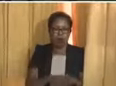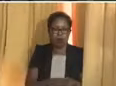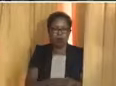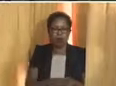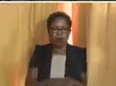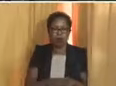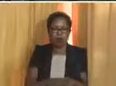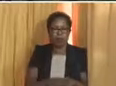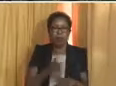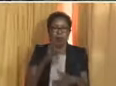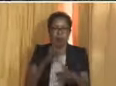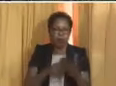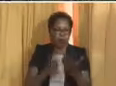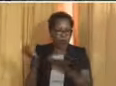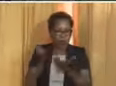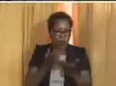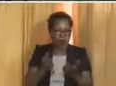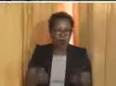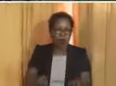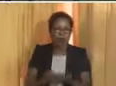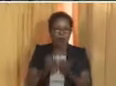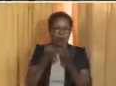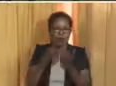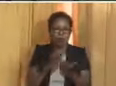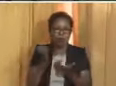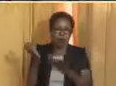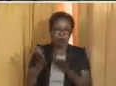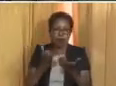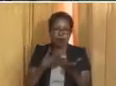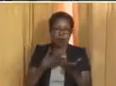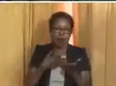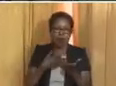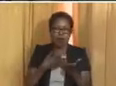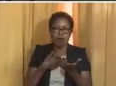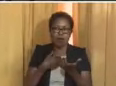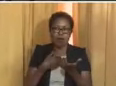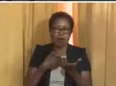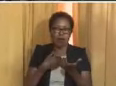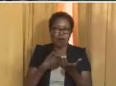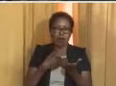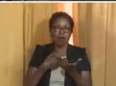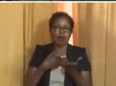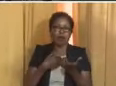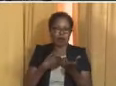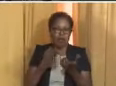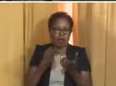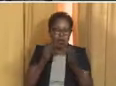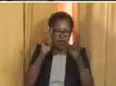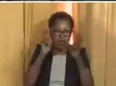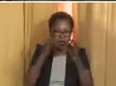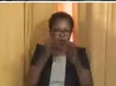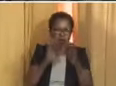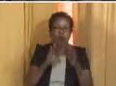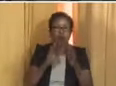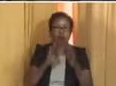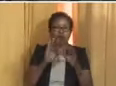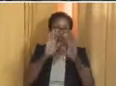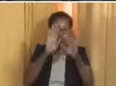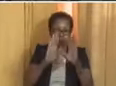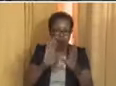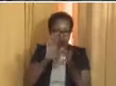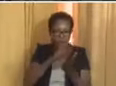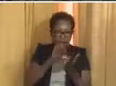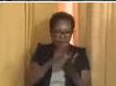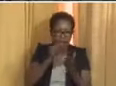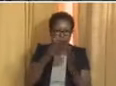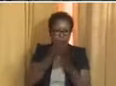What ought to have happened is that there needed to have been a standalone provision that brought the substantive amendments to Articles 89.2, 3, 4,